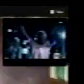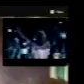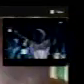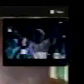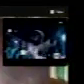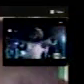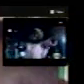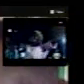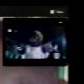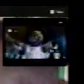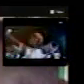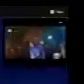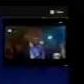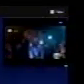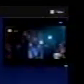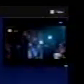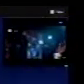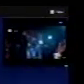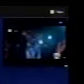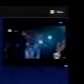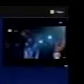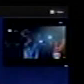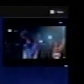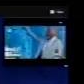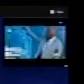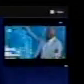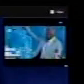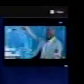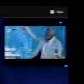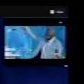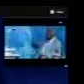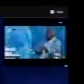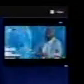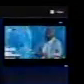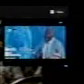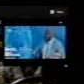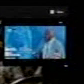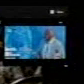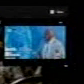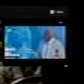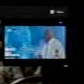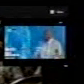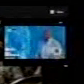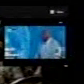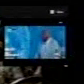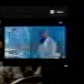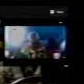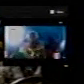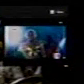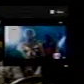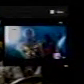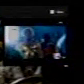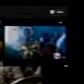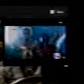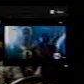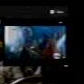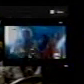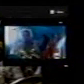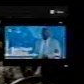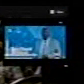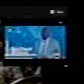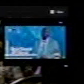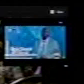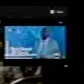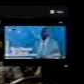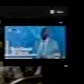verse 12. Verily, verily, I say unto you, he that believeth on me, the